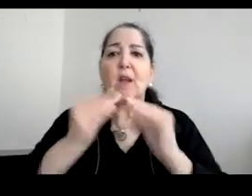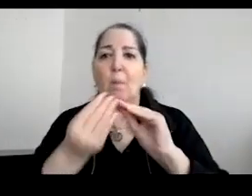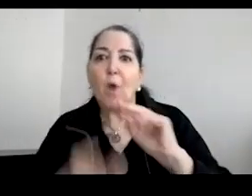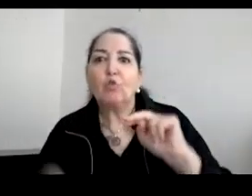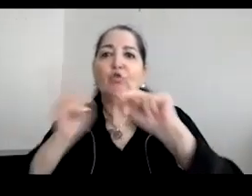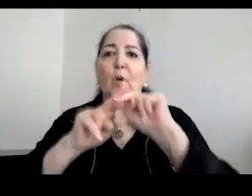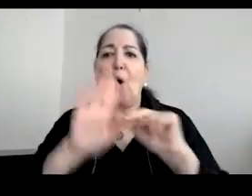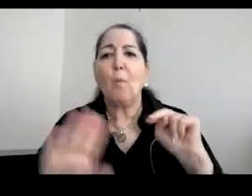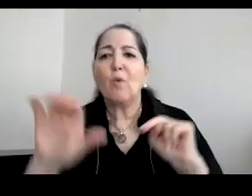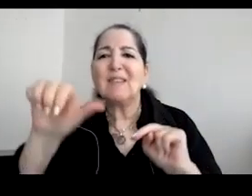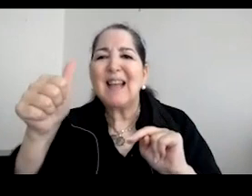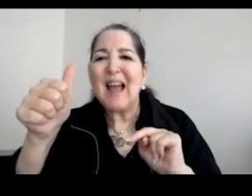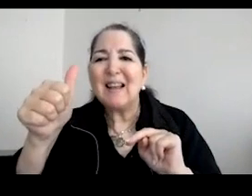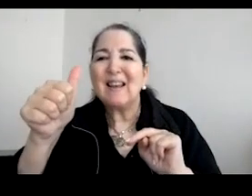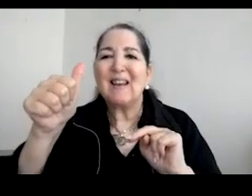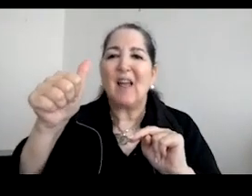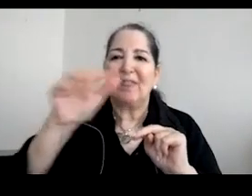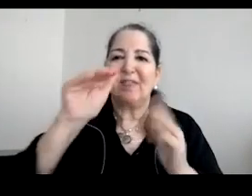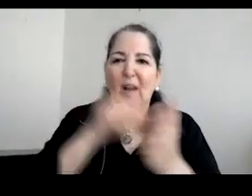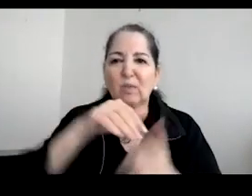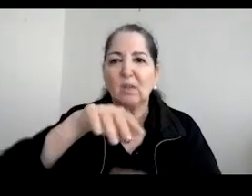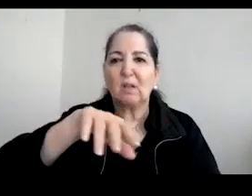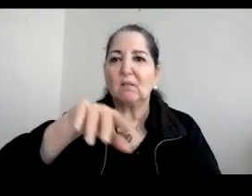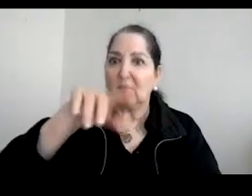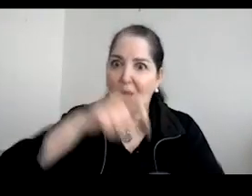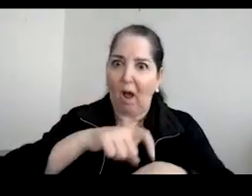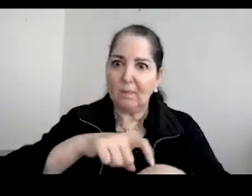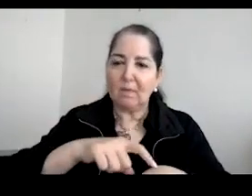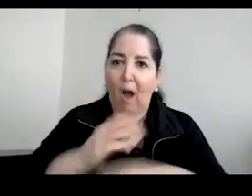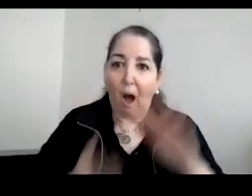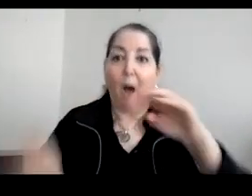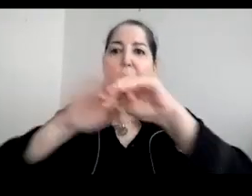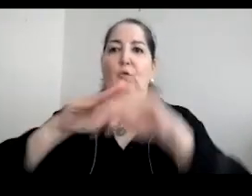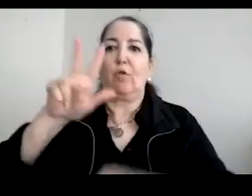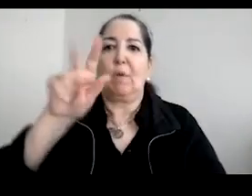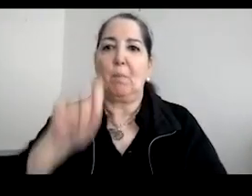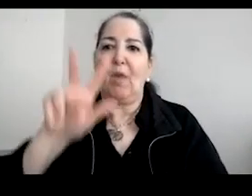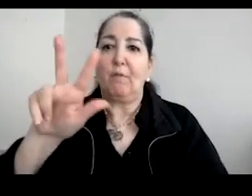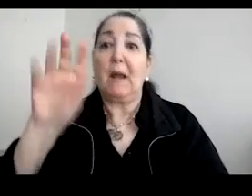the United States has really never seen that kind of abrupt stop before in its history.